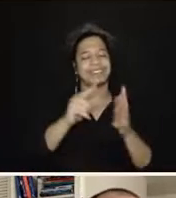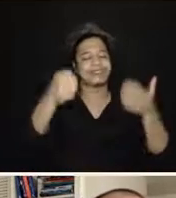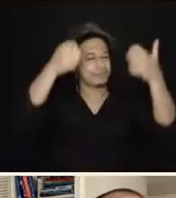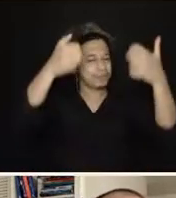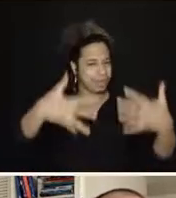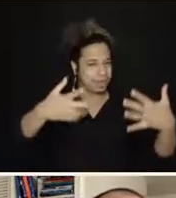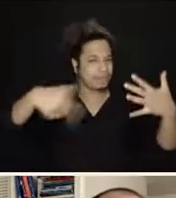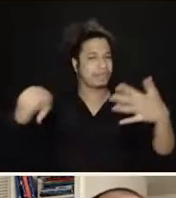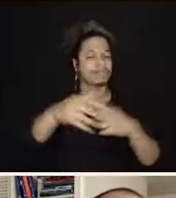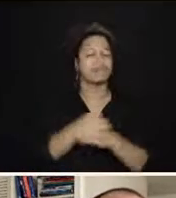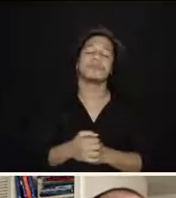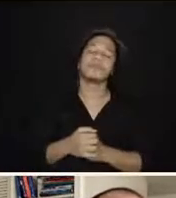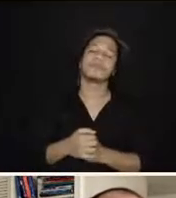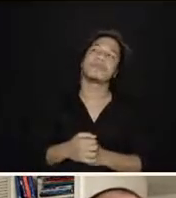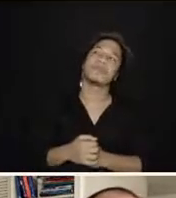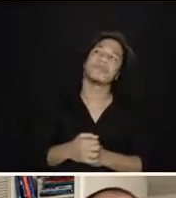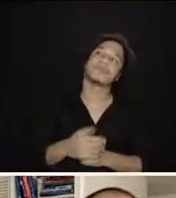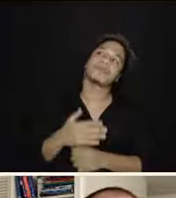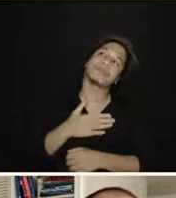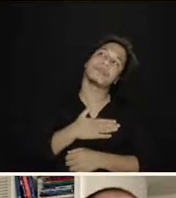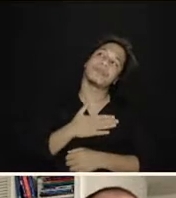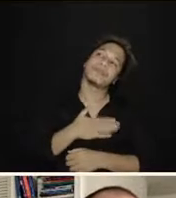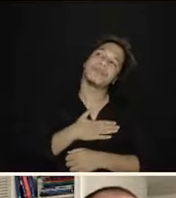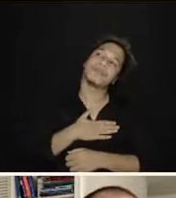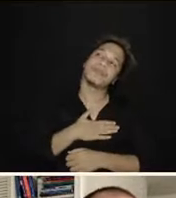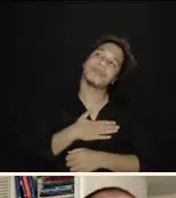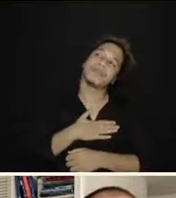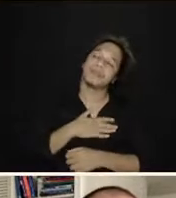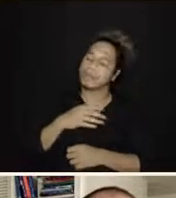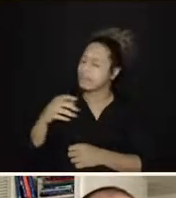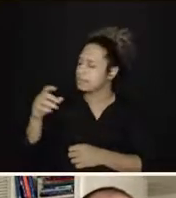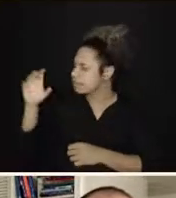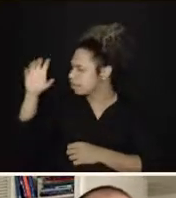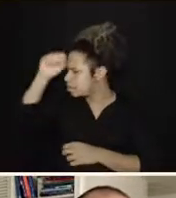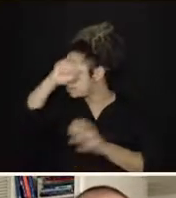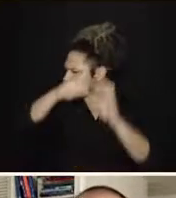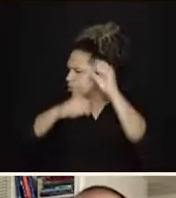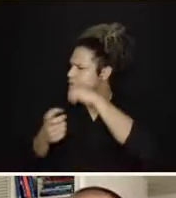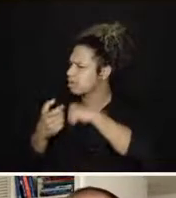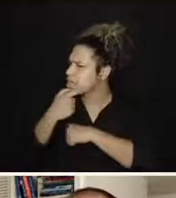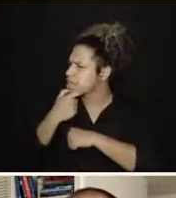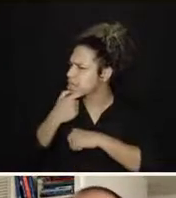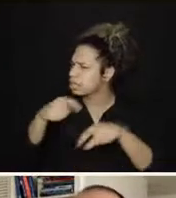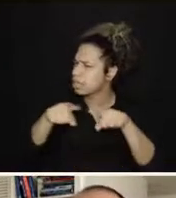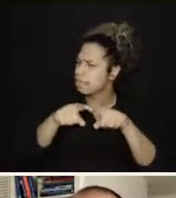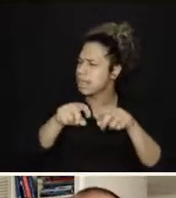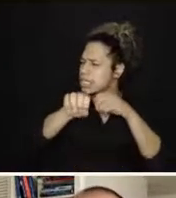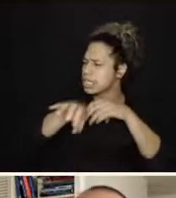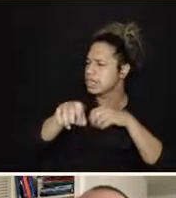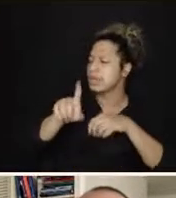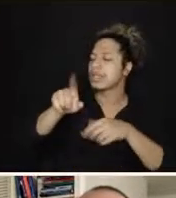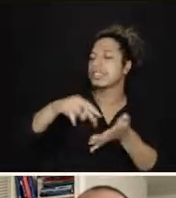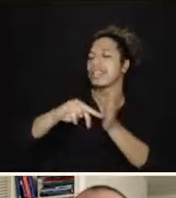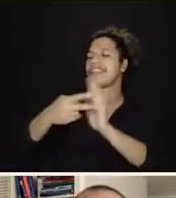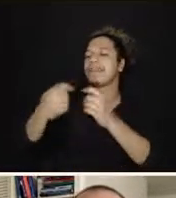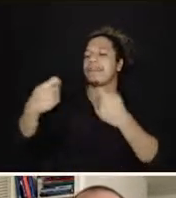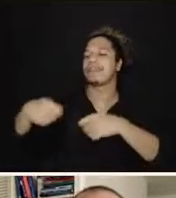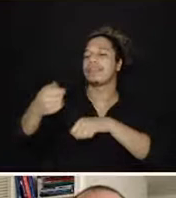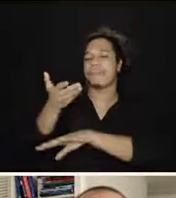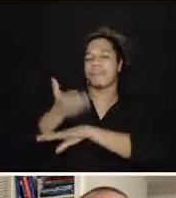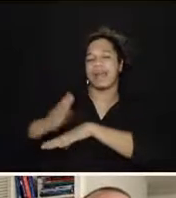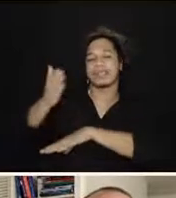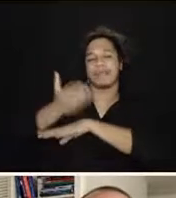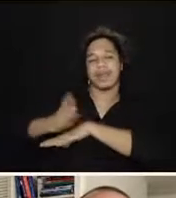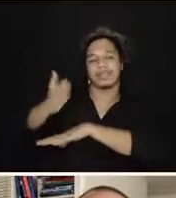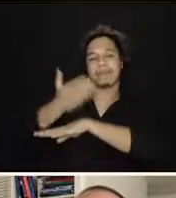to me, English learning and teaching is also practices. We are trying, it's praxis, it's trying to make sense and